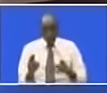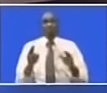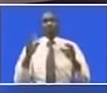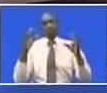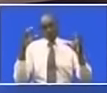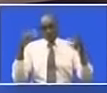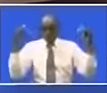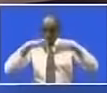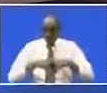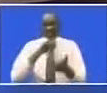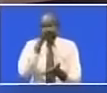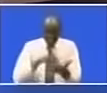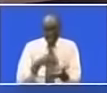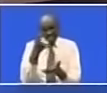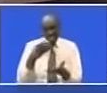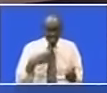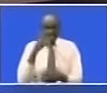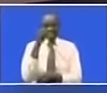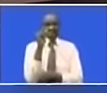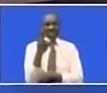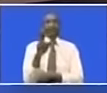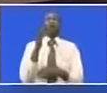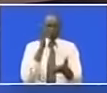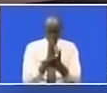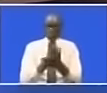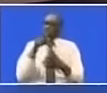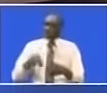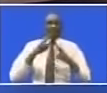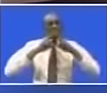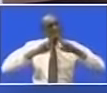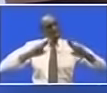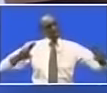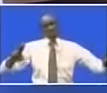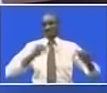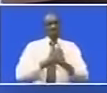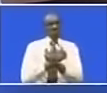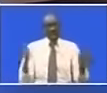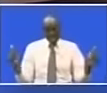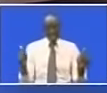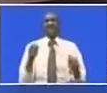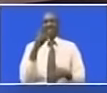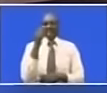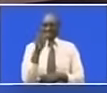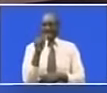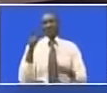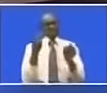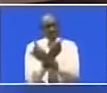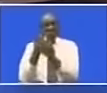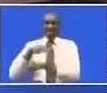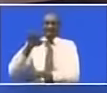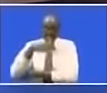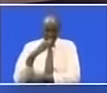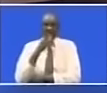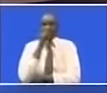here in Dar es Salaam, but nonetheless a fairly peaceful day by and large in Dar es Salaam and different parts